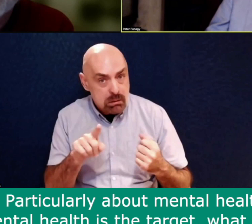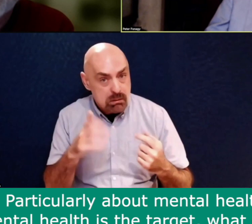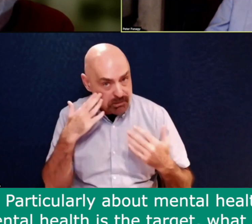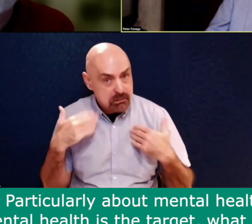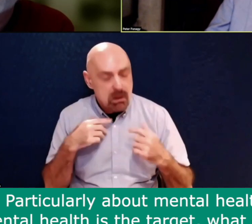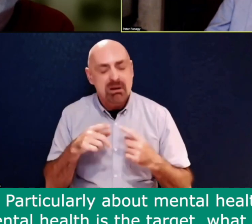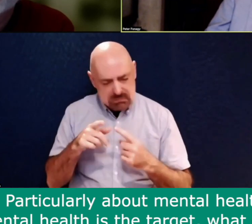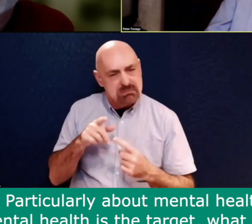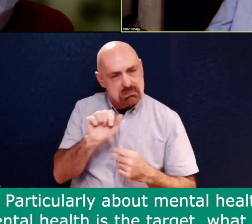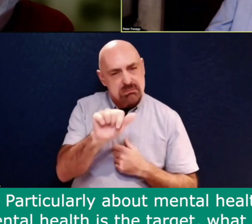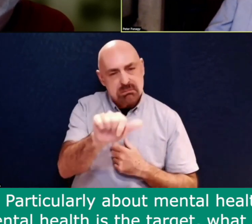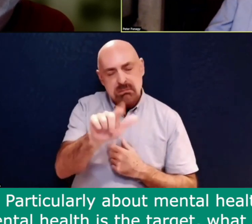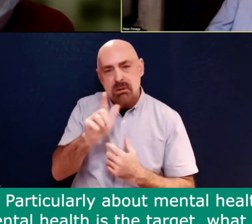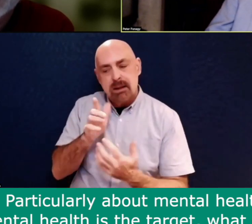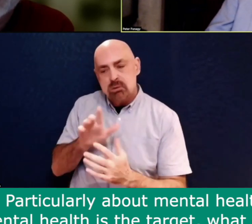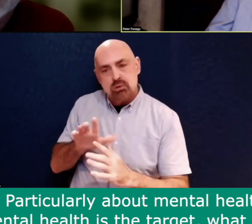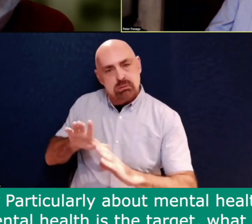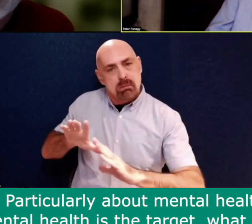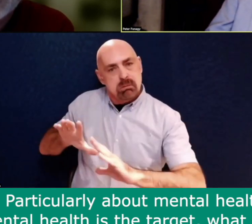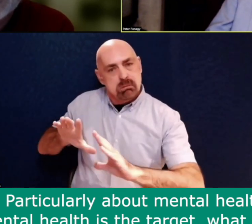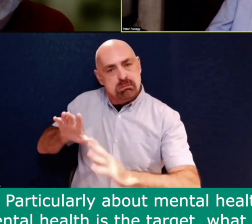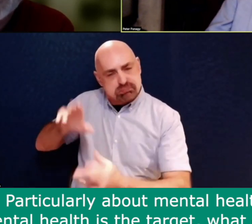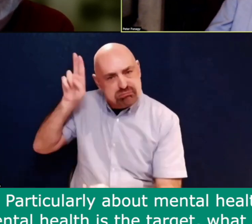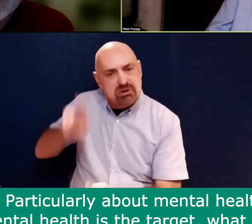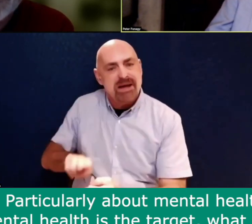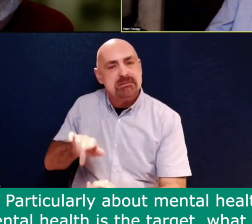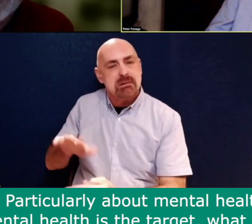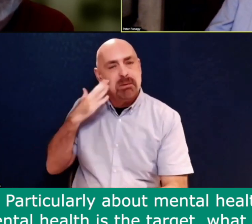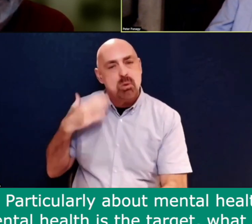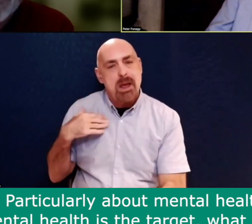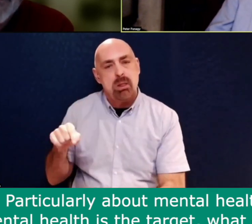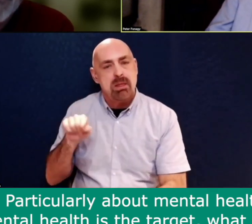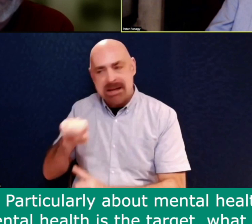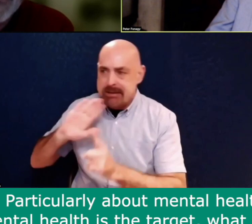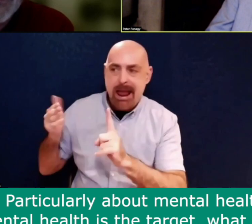thinking mental health is the target.